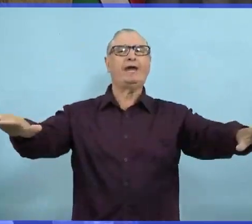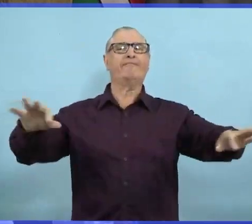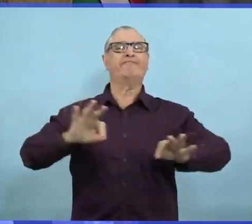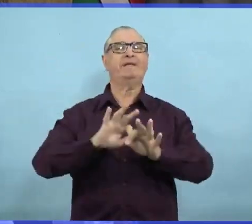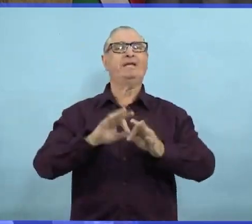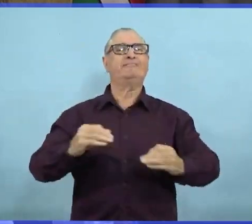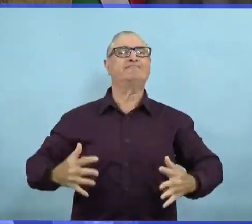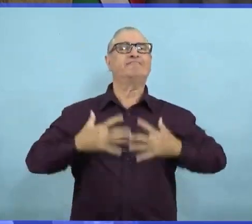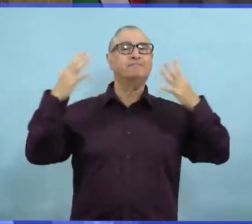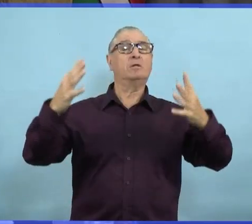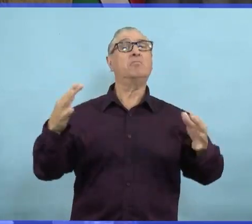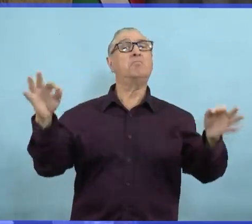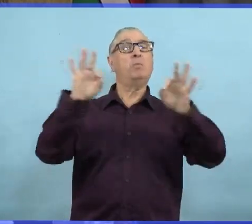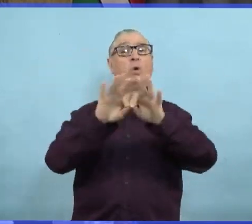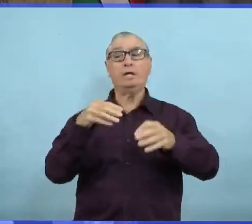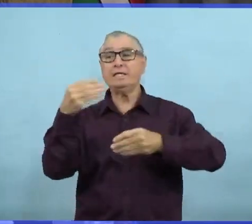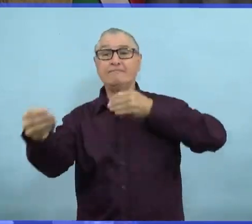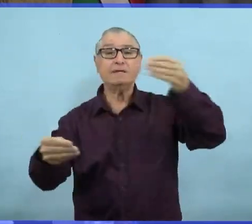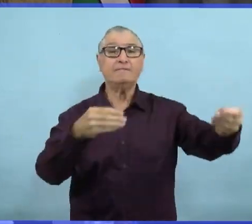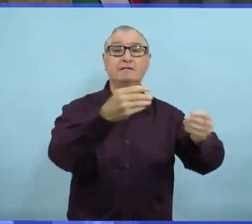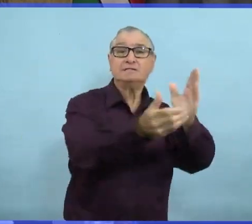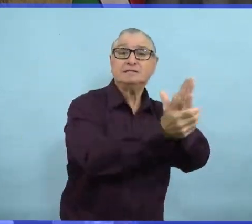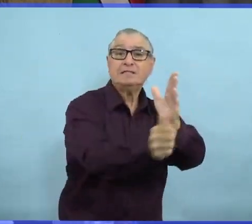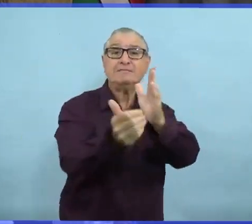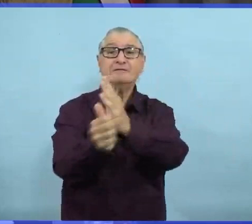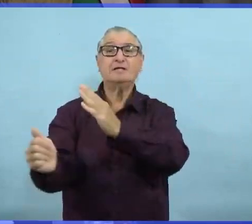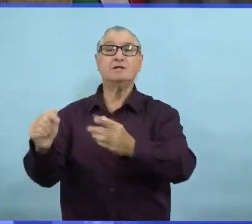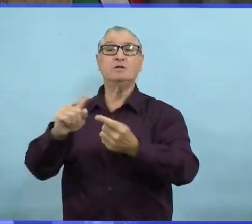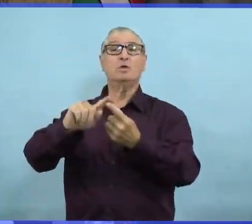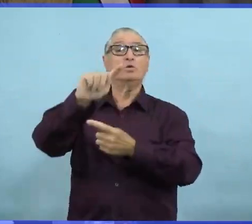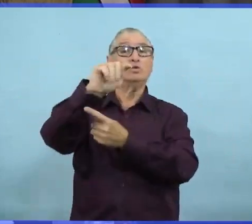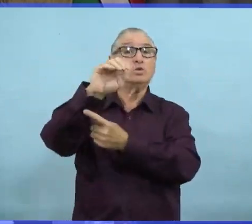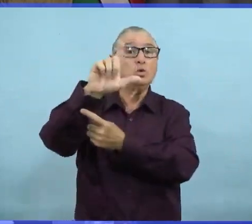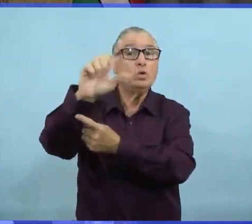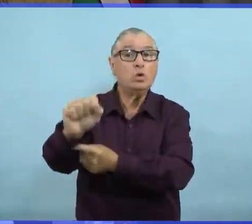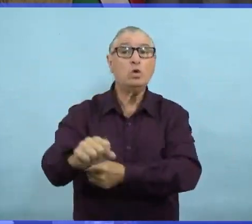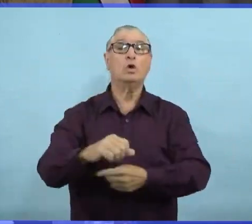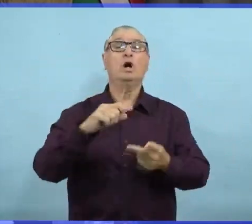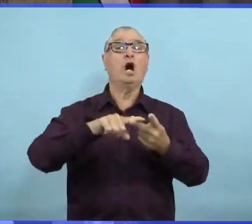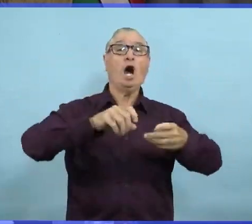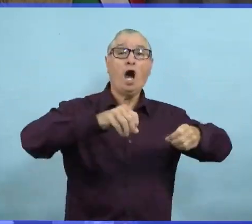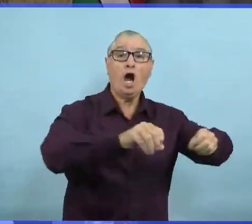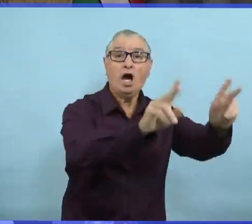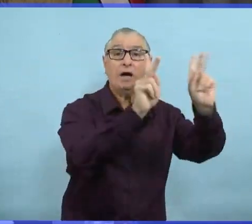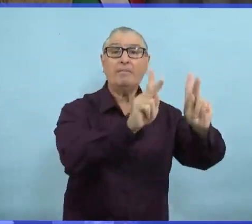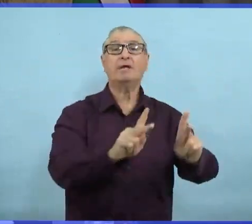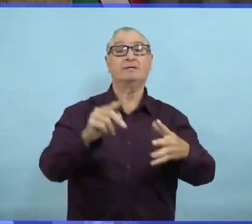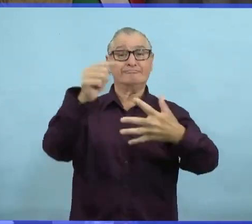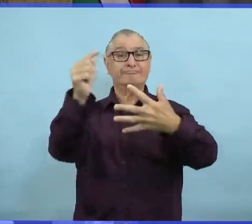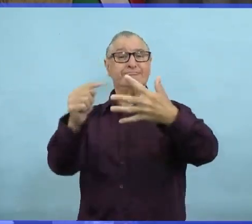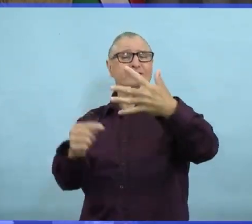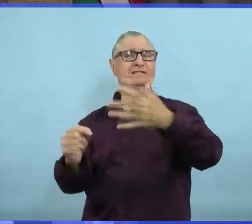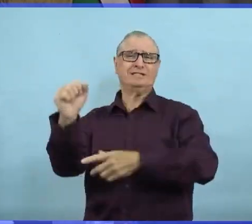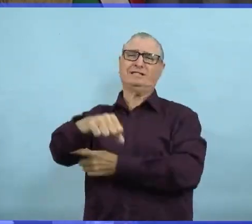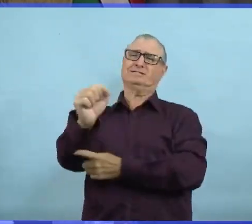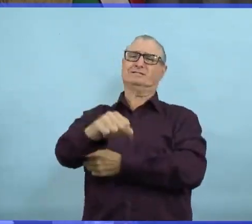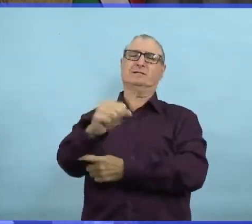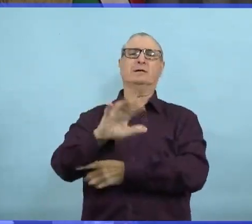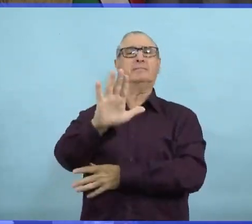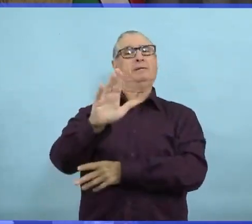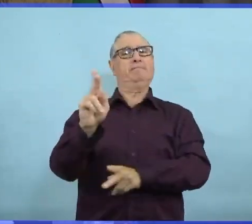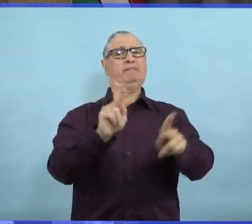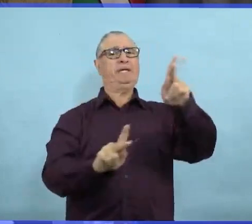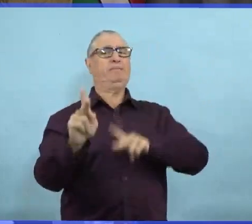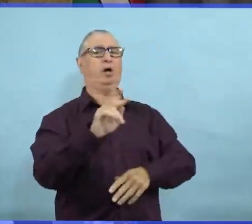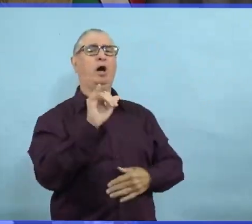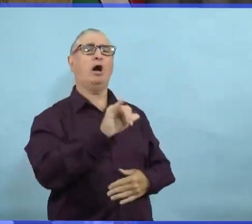skills within themselves. We need to help people, but people have to have the will also to use the tools they are